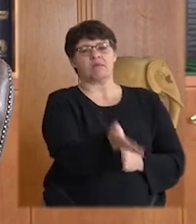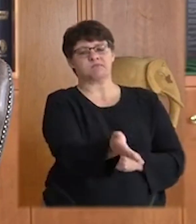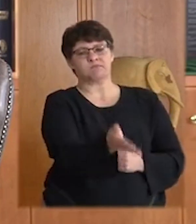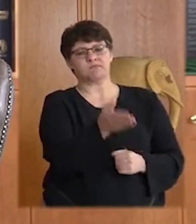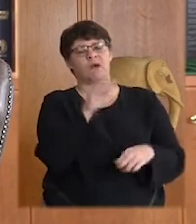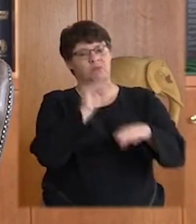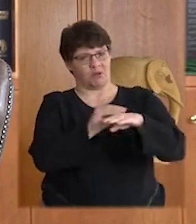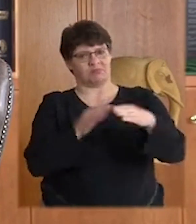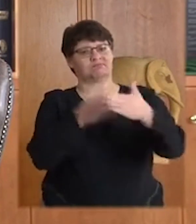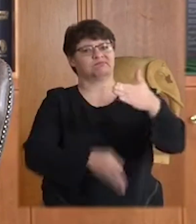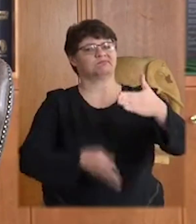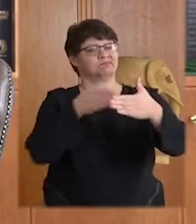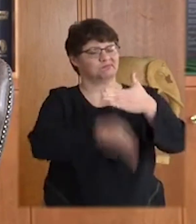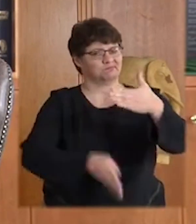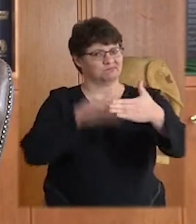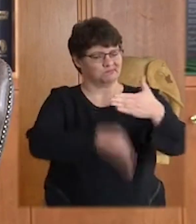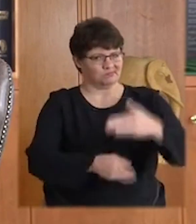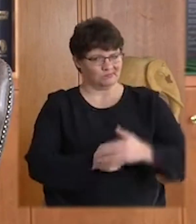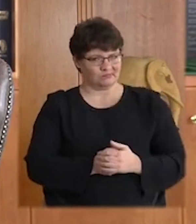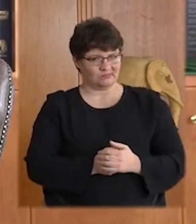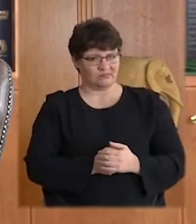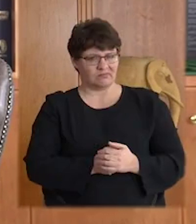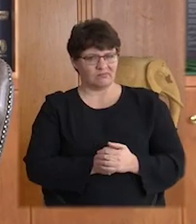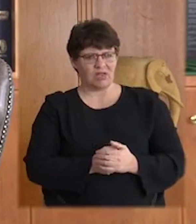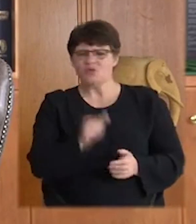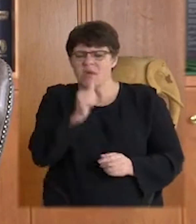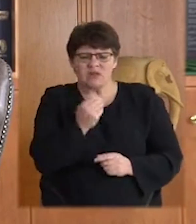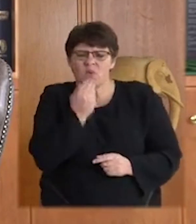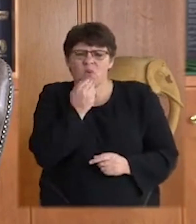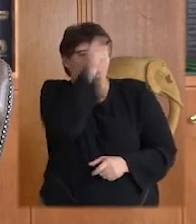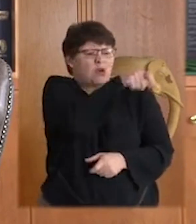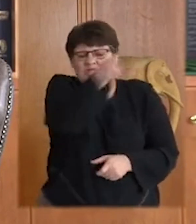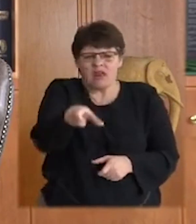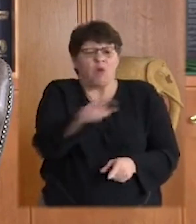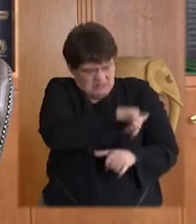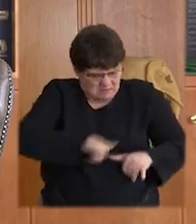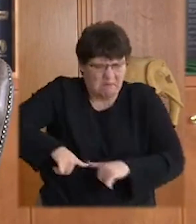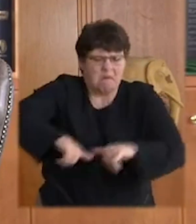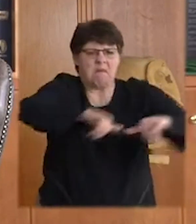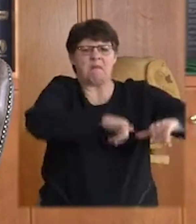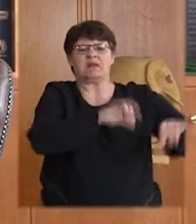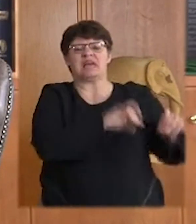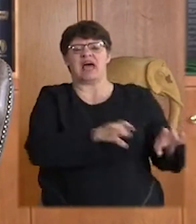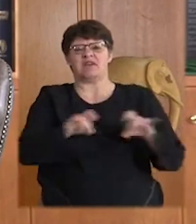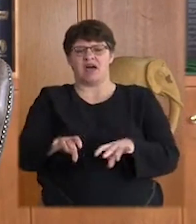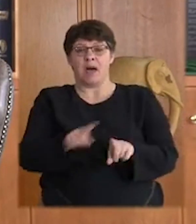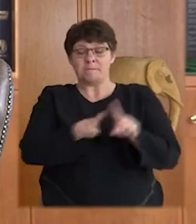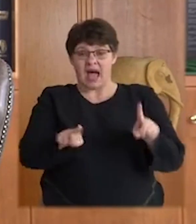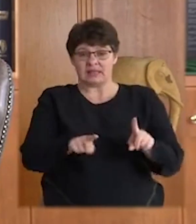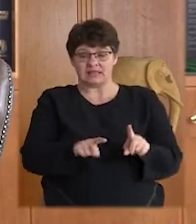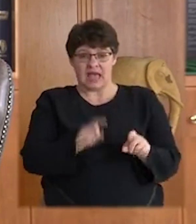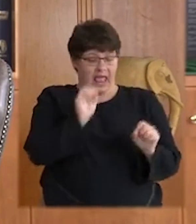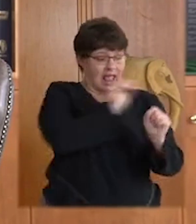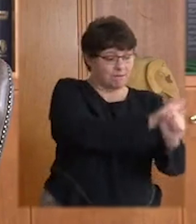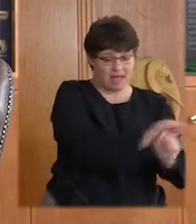Though we are certainly all braving the same tide, we have not been impacted in the